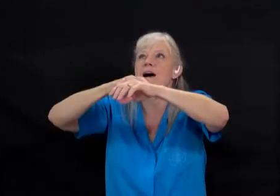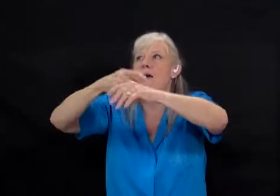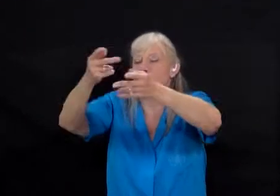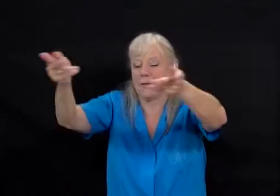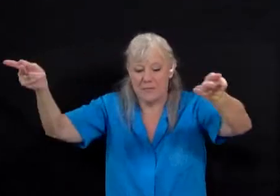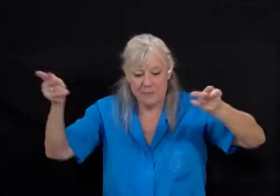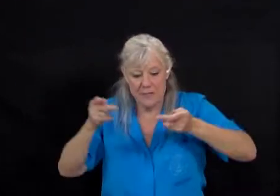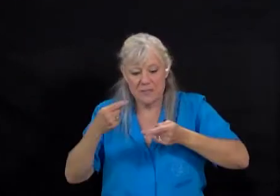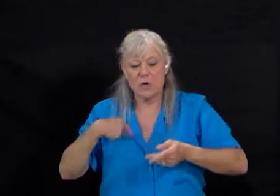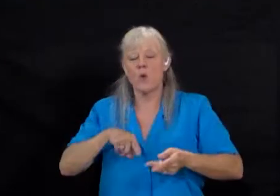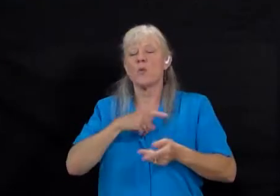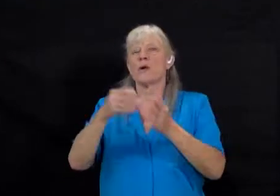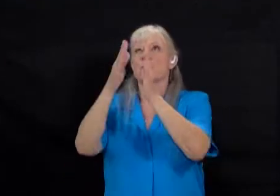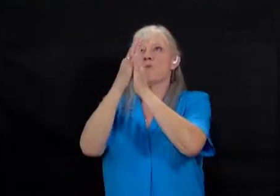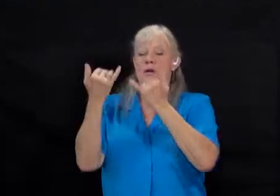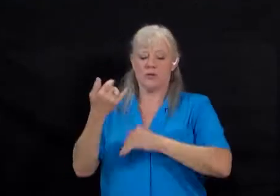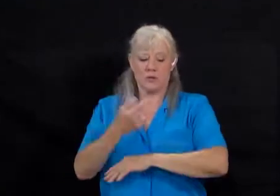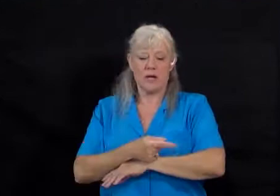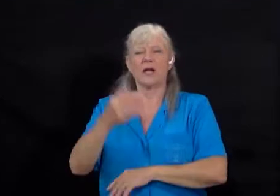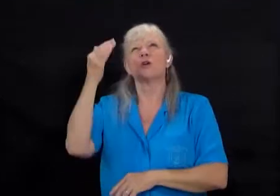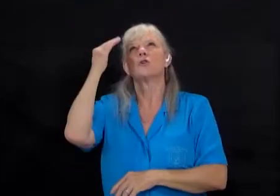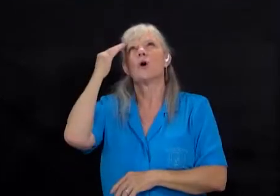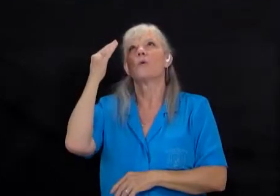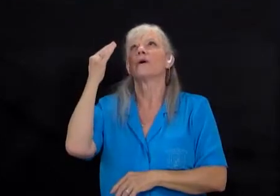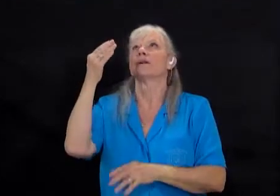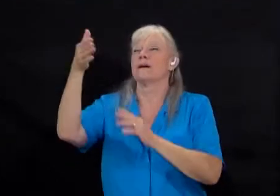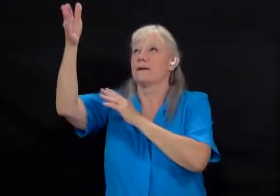today confident that they will be heard.